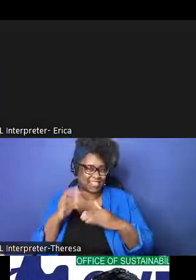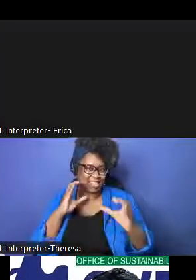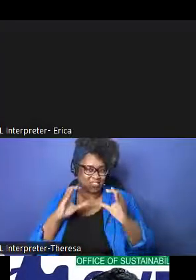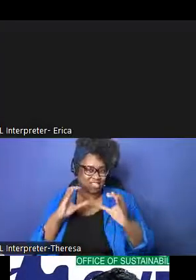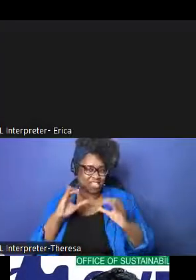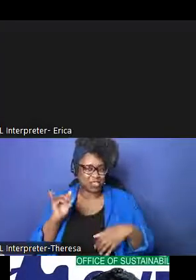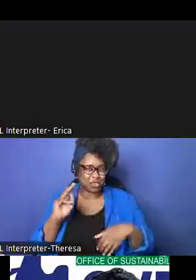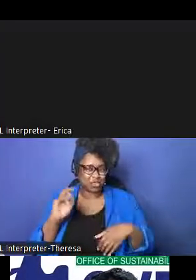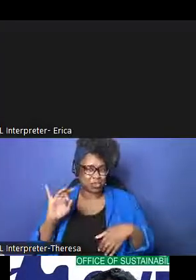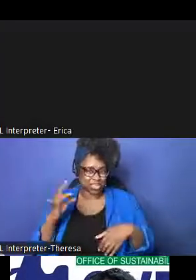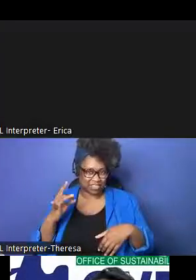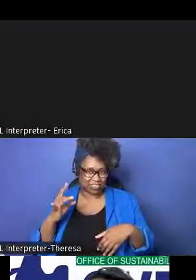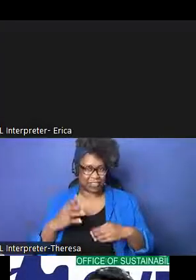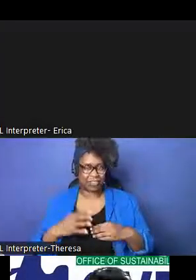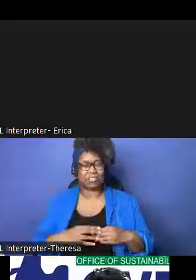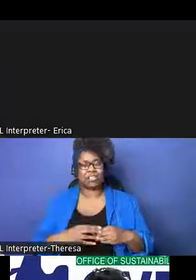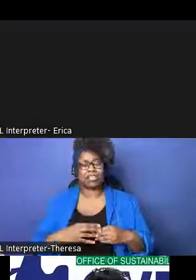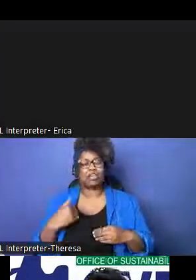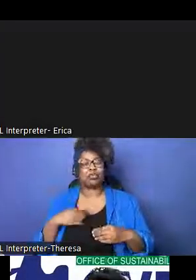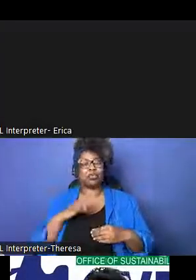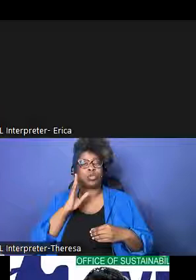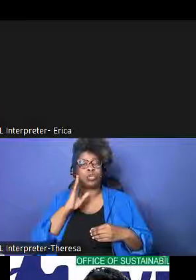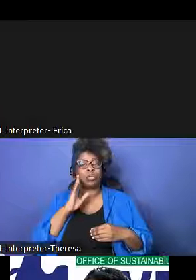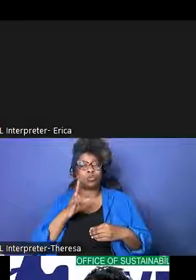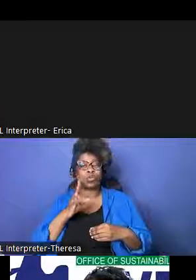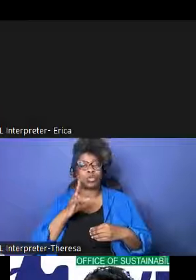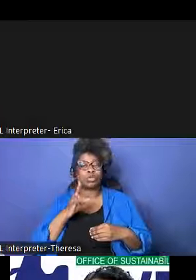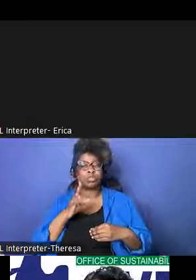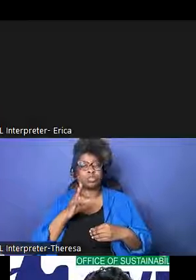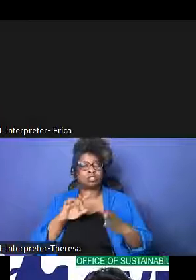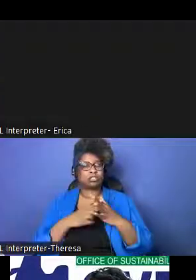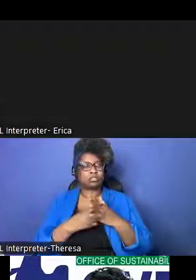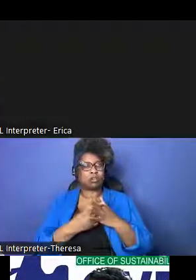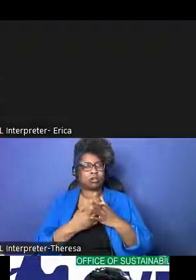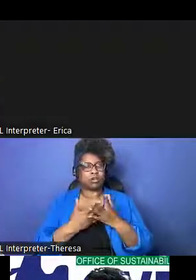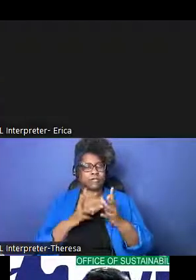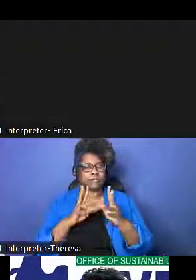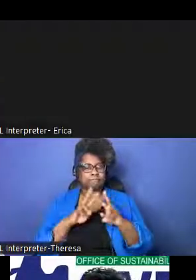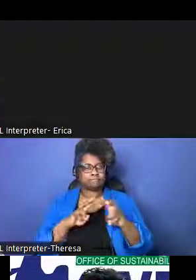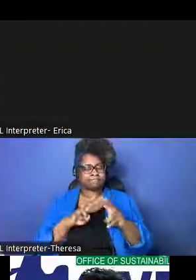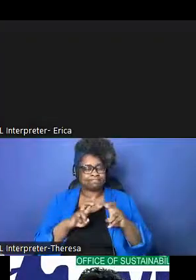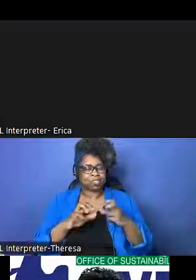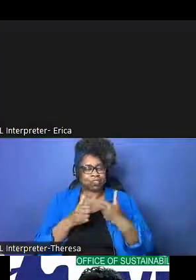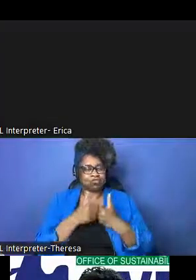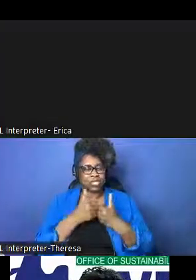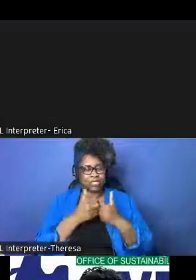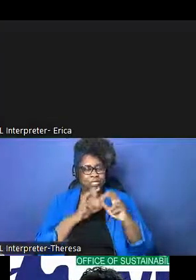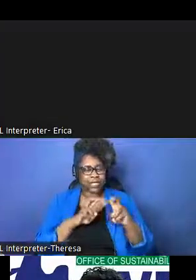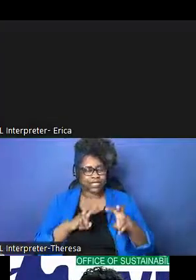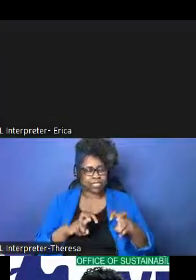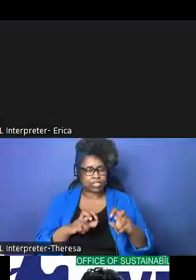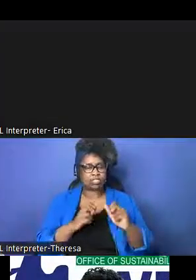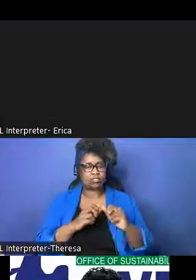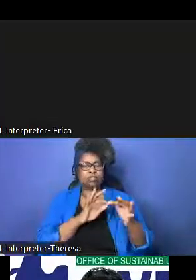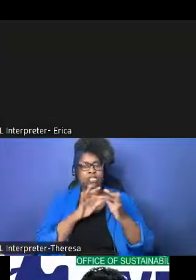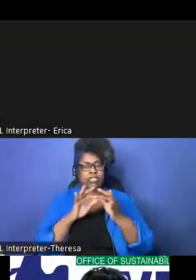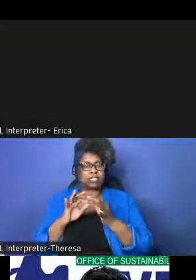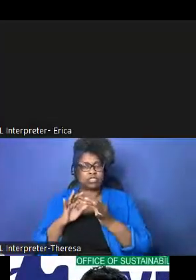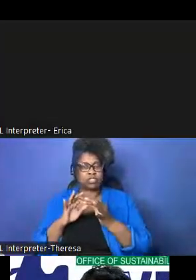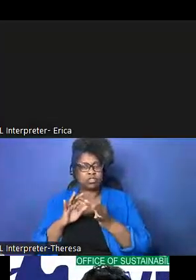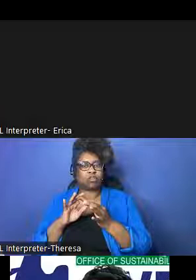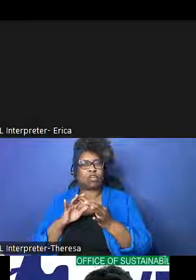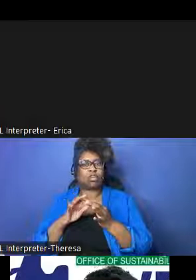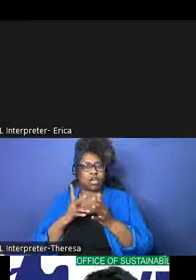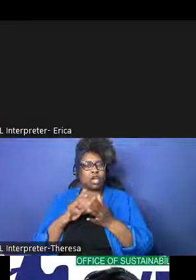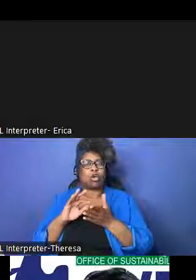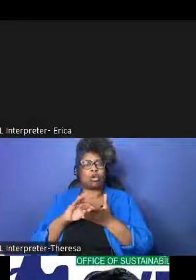in which we will start looking at some of the risk analysis, particularly with regard to quantitative